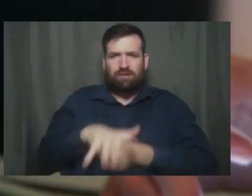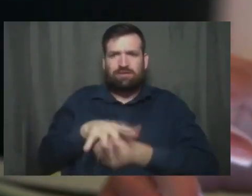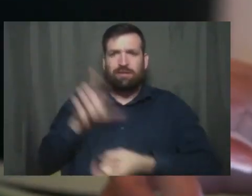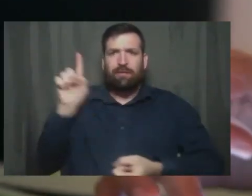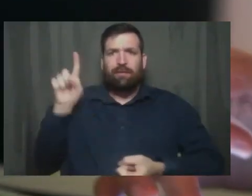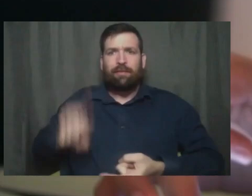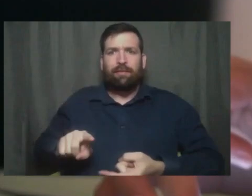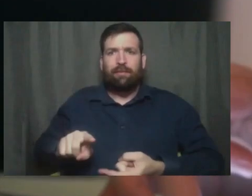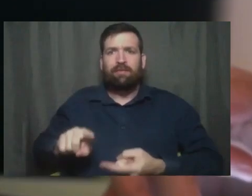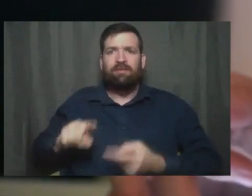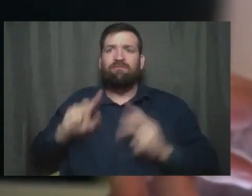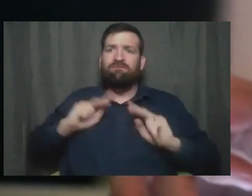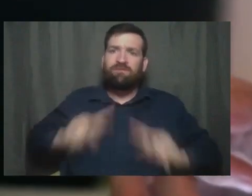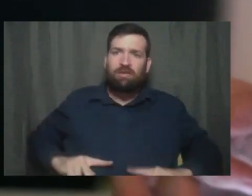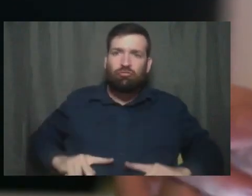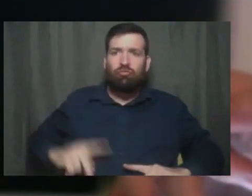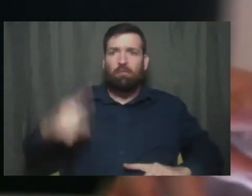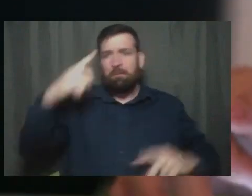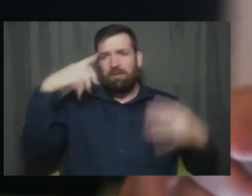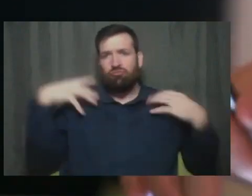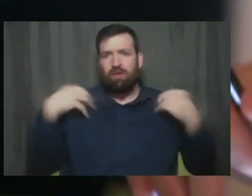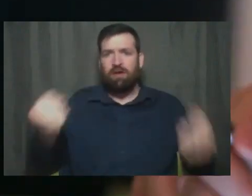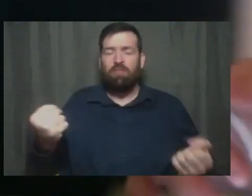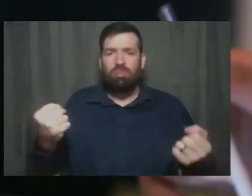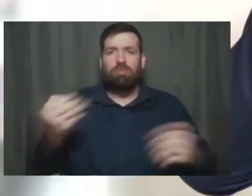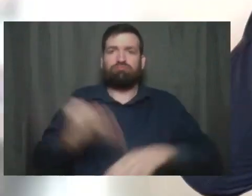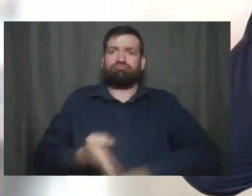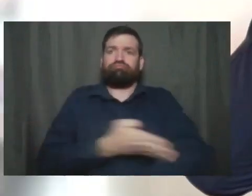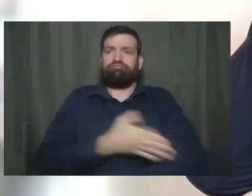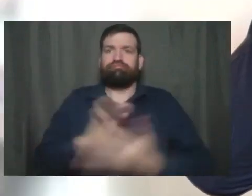physical health in check? That's coming up on the Morning Medical Update.